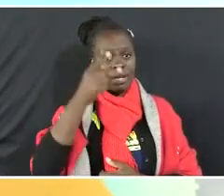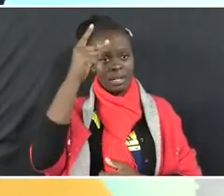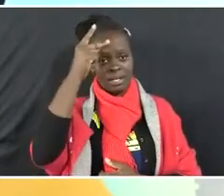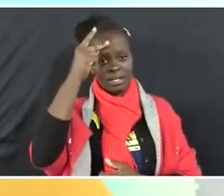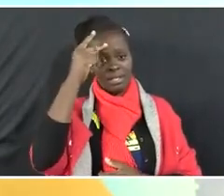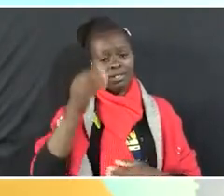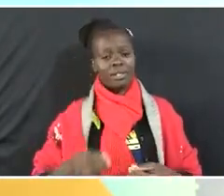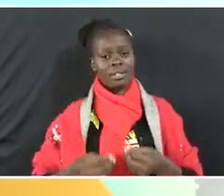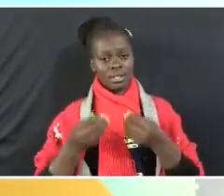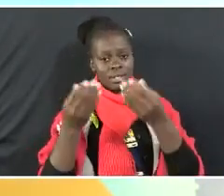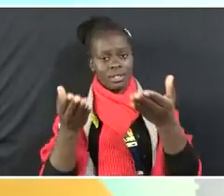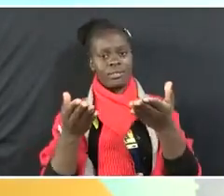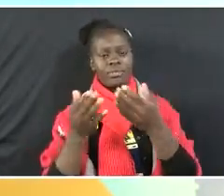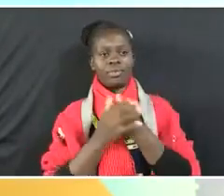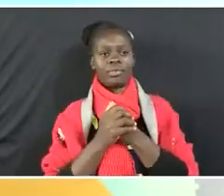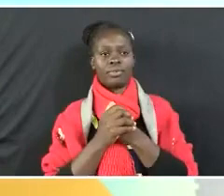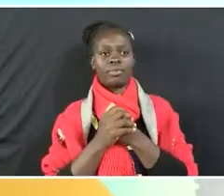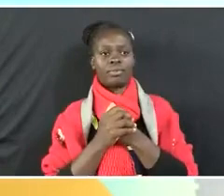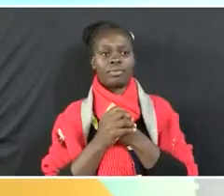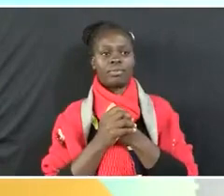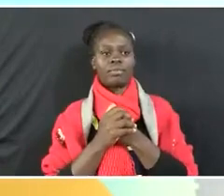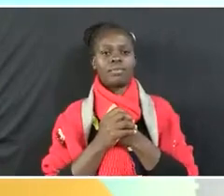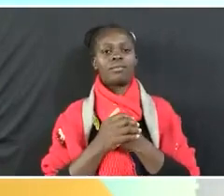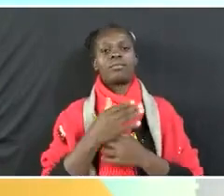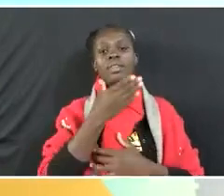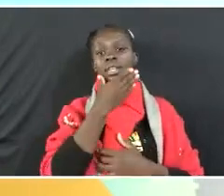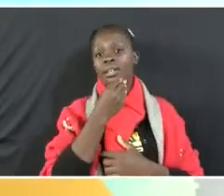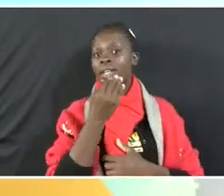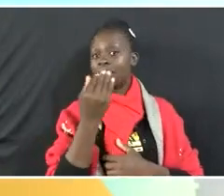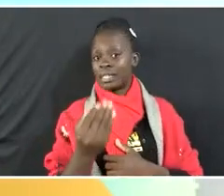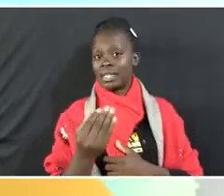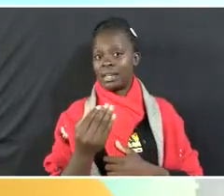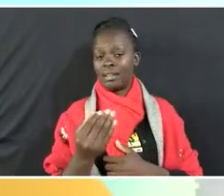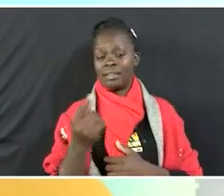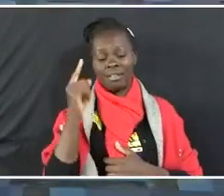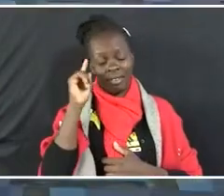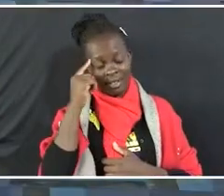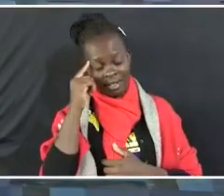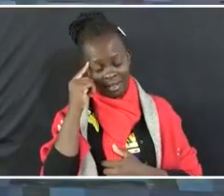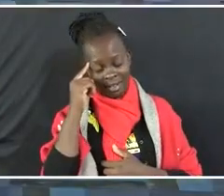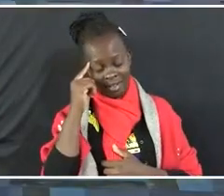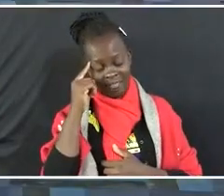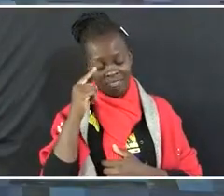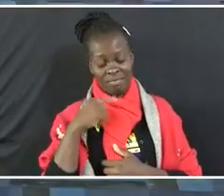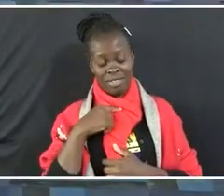head. Absalom thought he was too serious because he was beautiful.